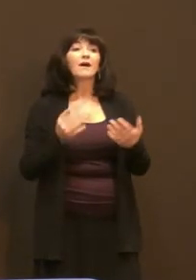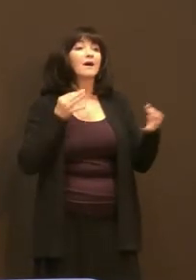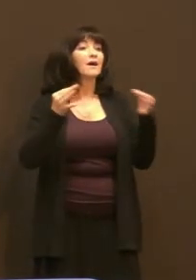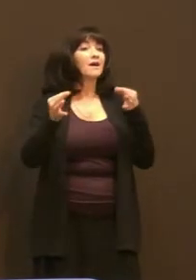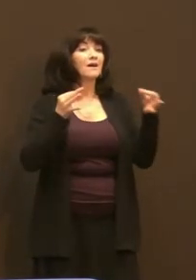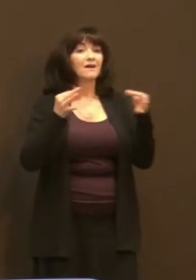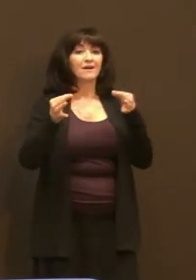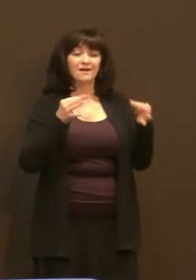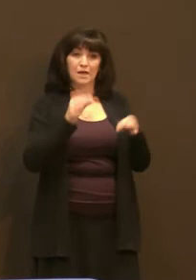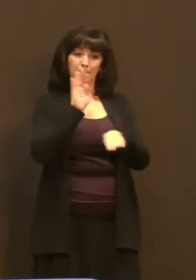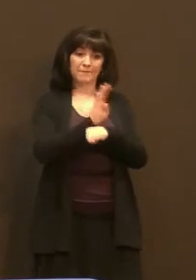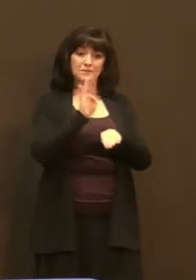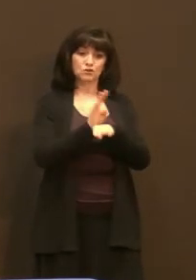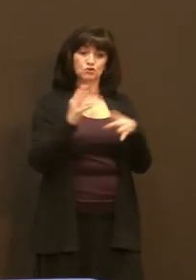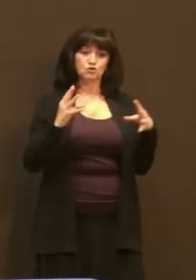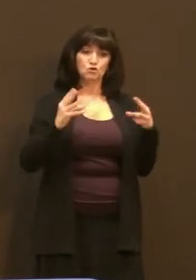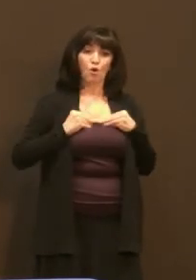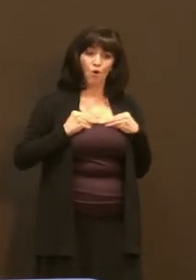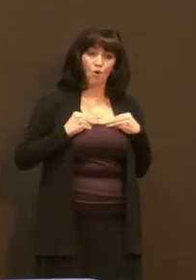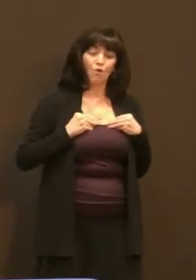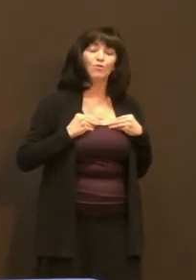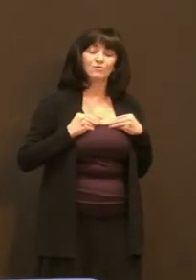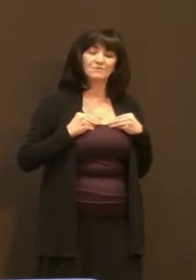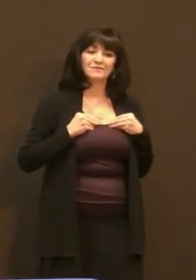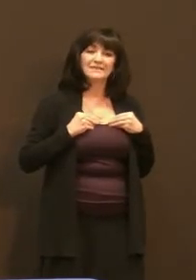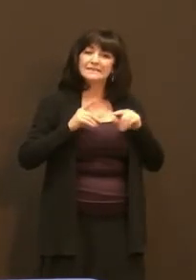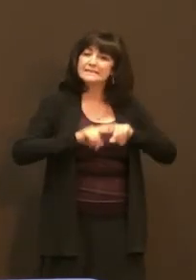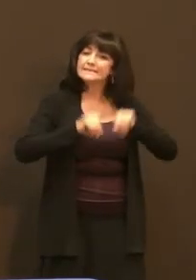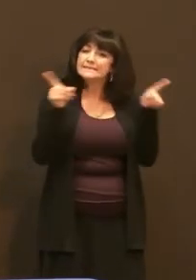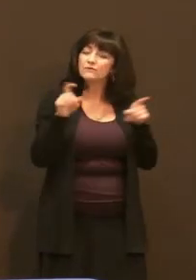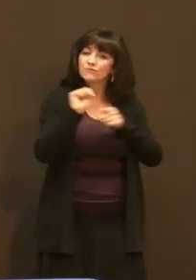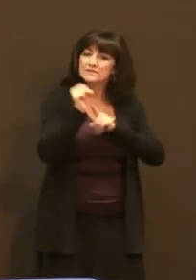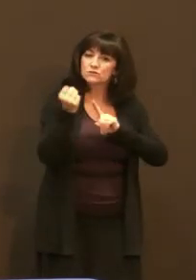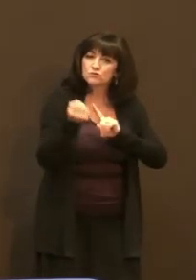owners. We were on the conference call yesterday with